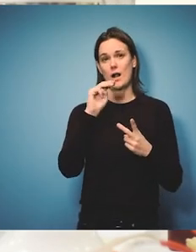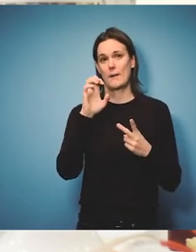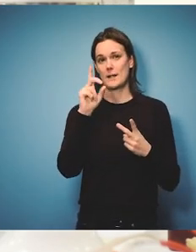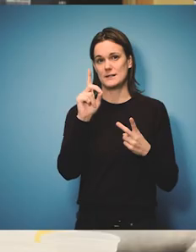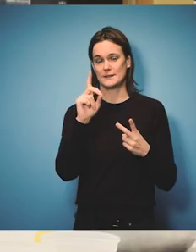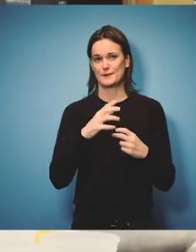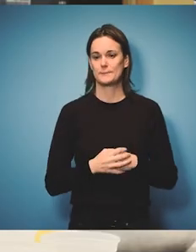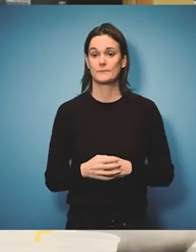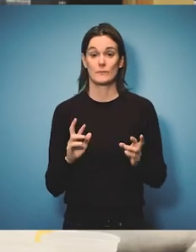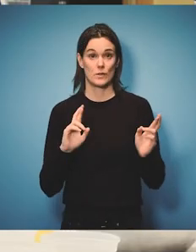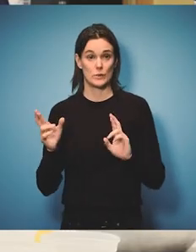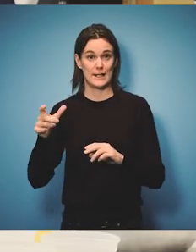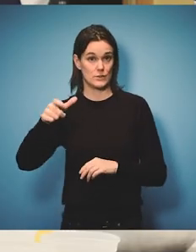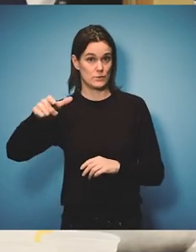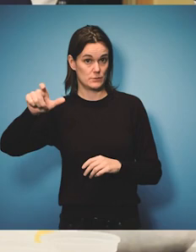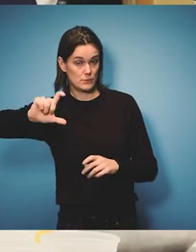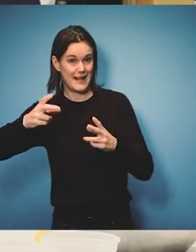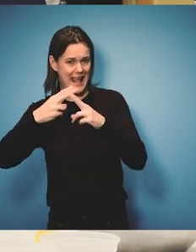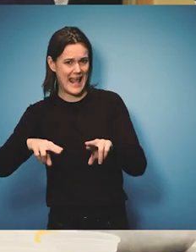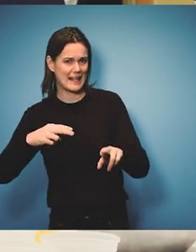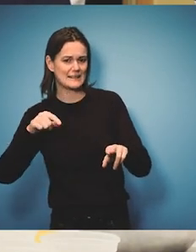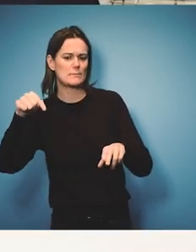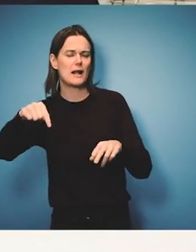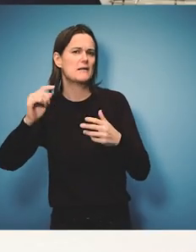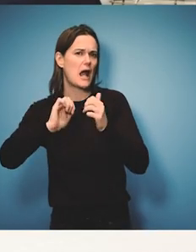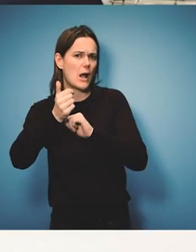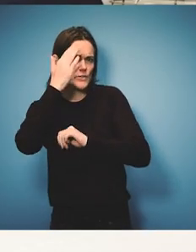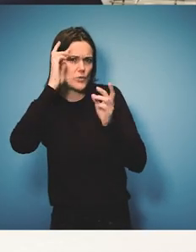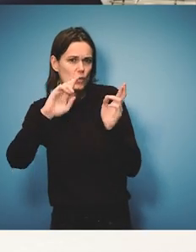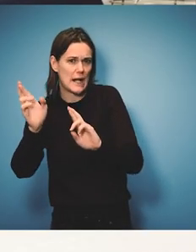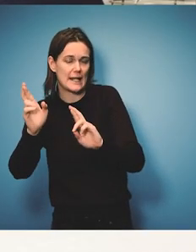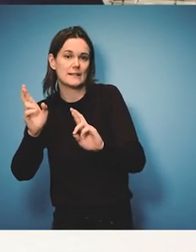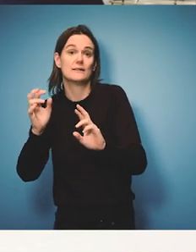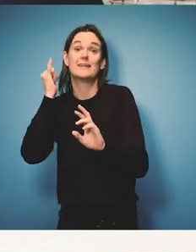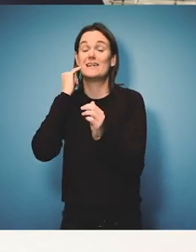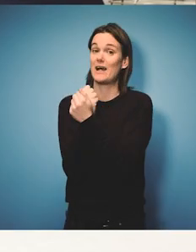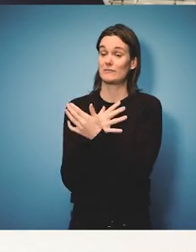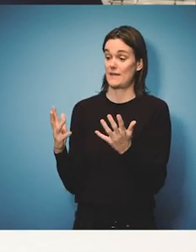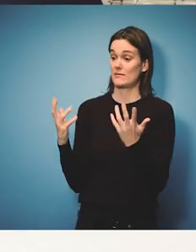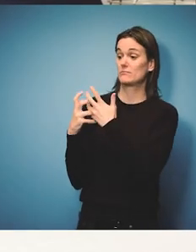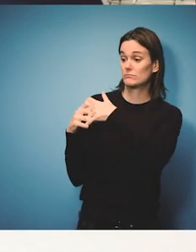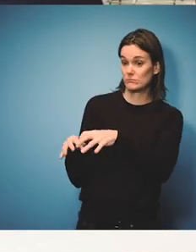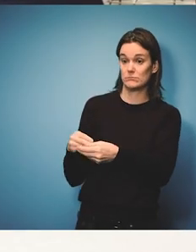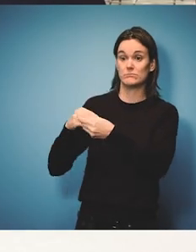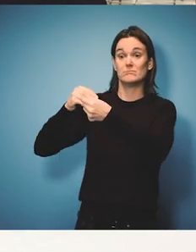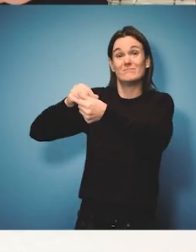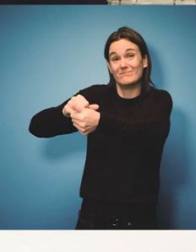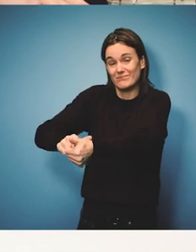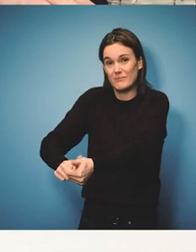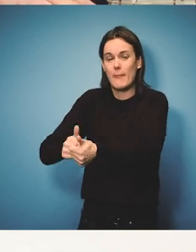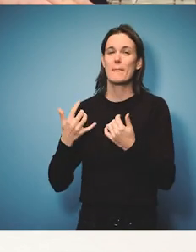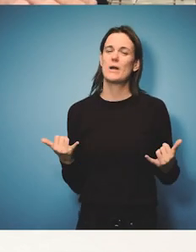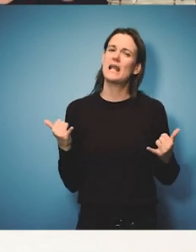and almonds. So what are we looking for before we add each egg in there? We're really just looking for that it's all combined nicely. Now at